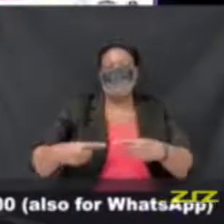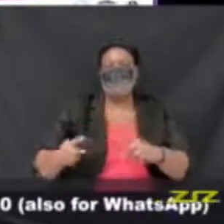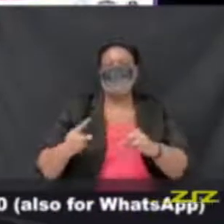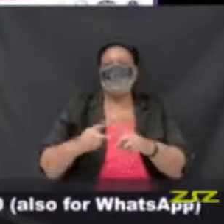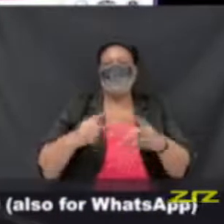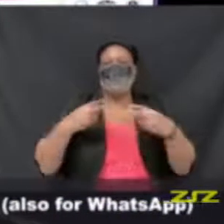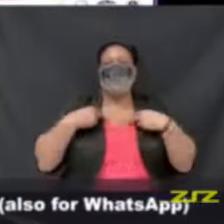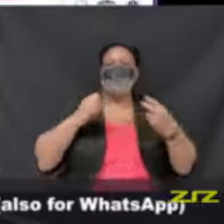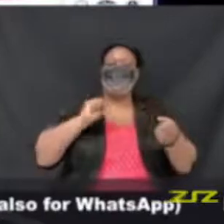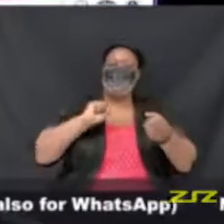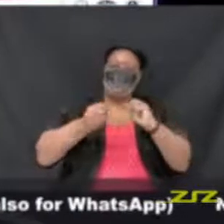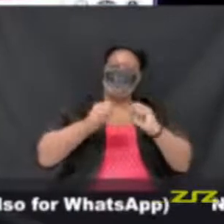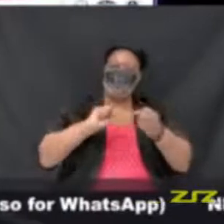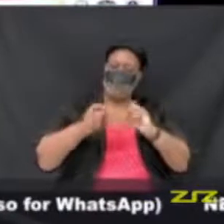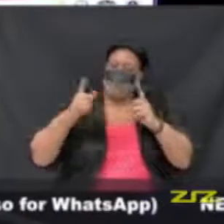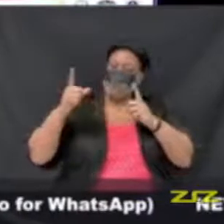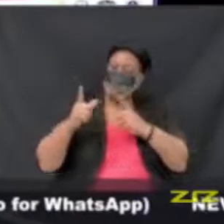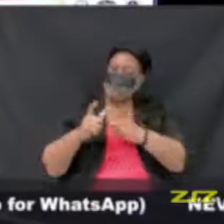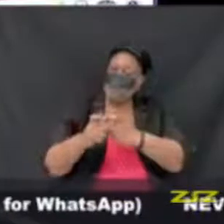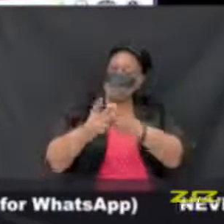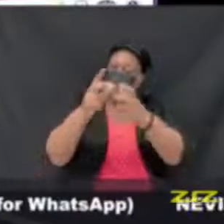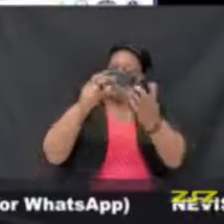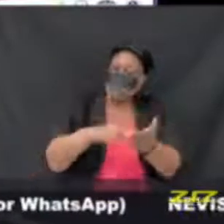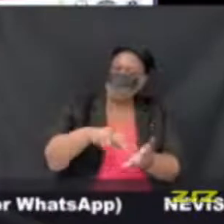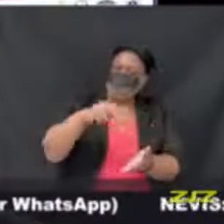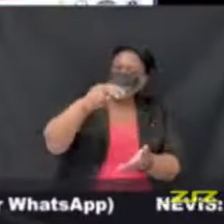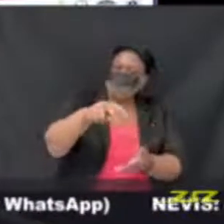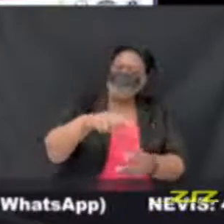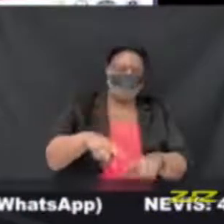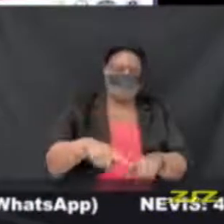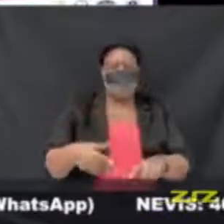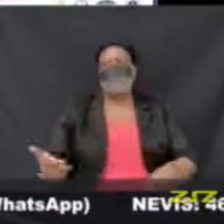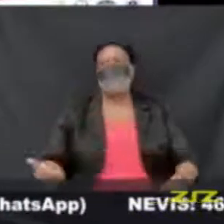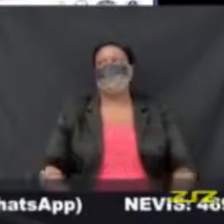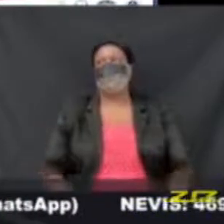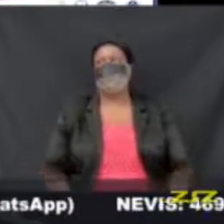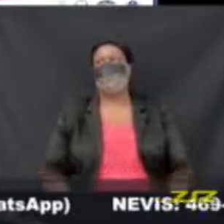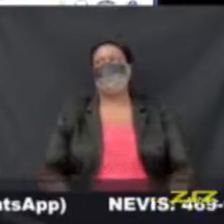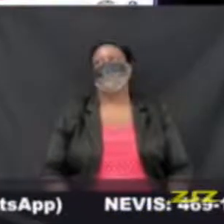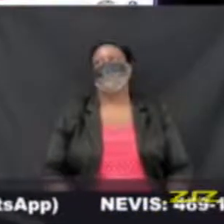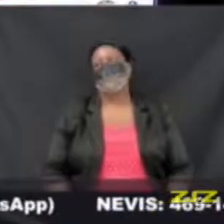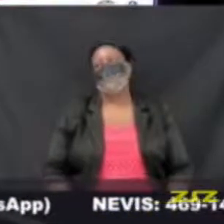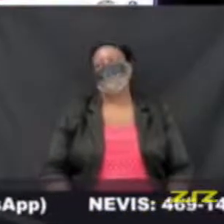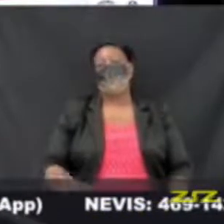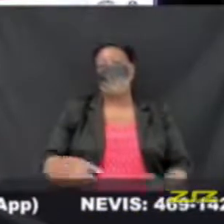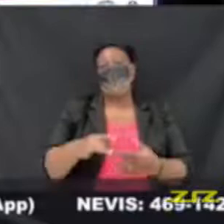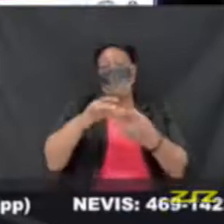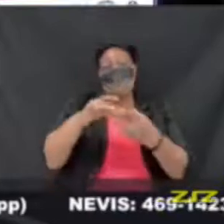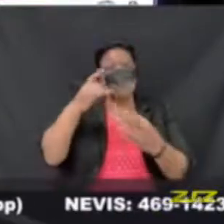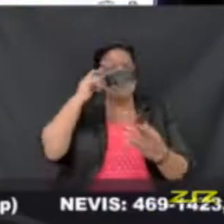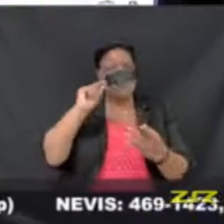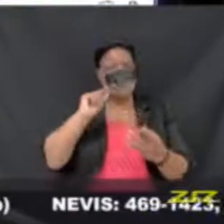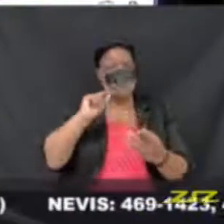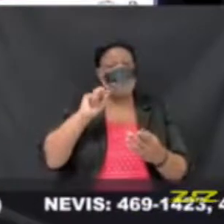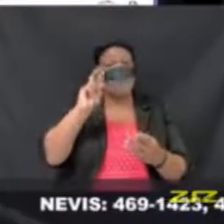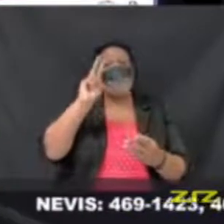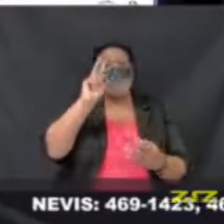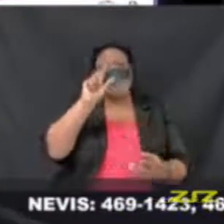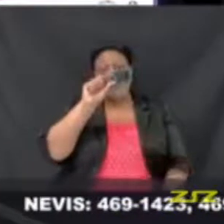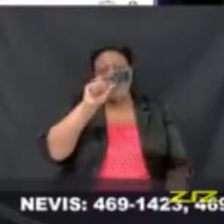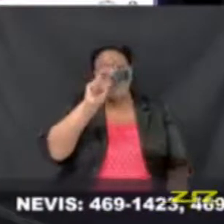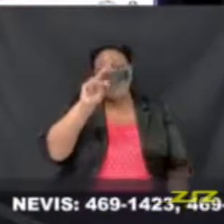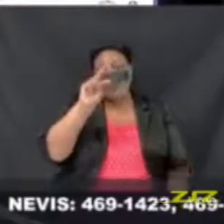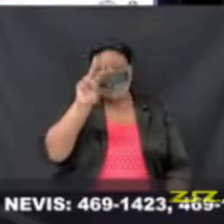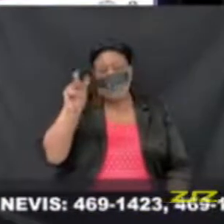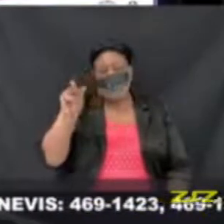place within the context of COVID-19. Equally so, they presented for the junior team and the senior team,